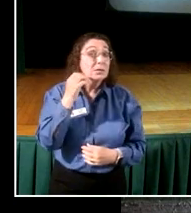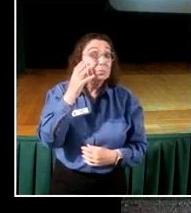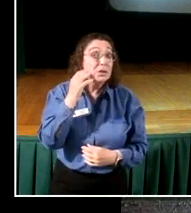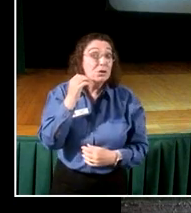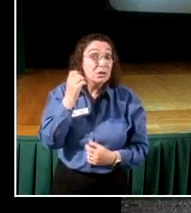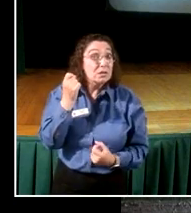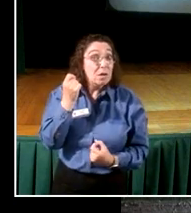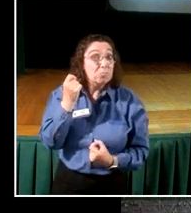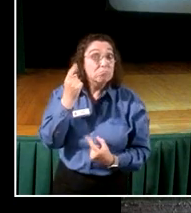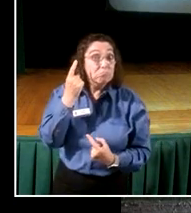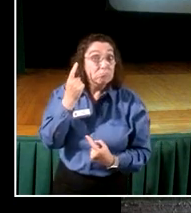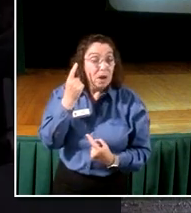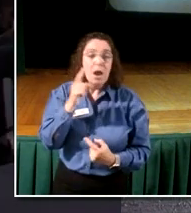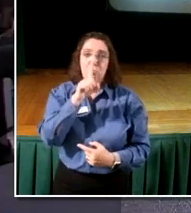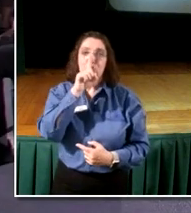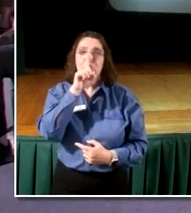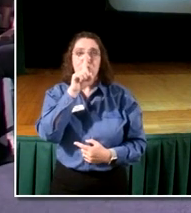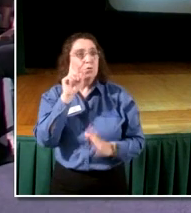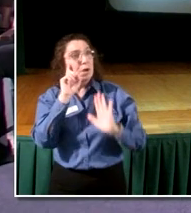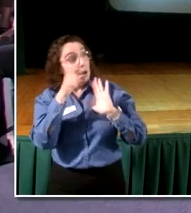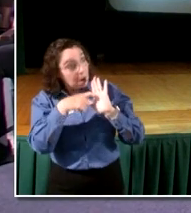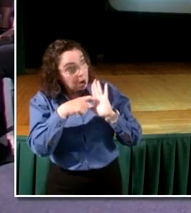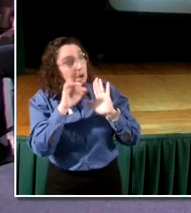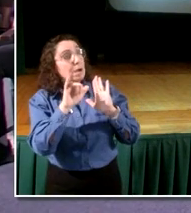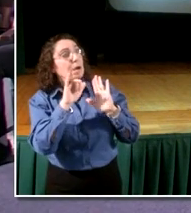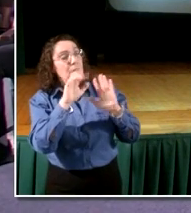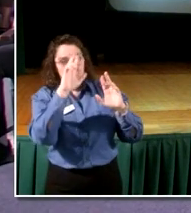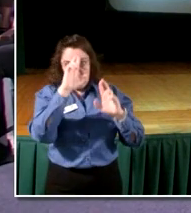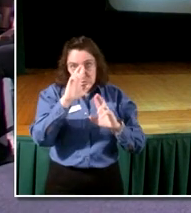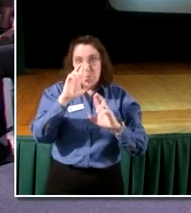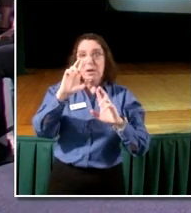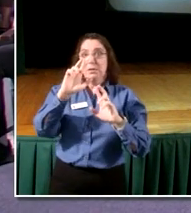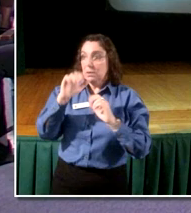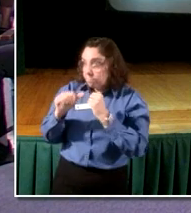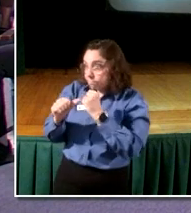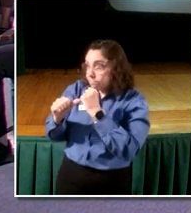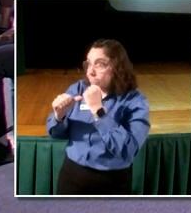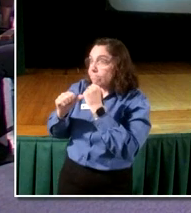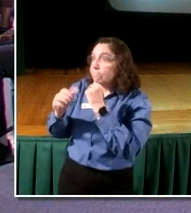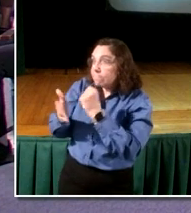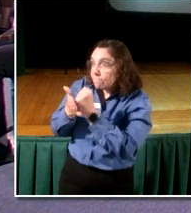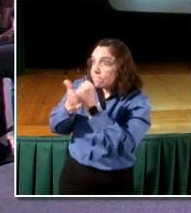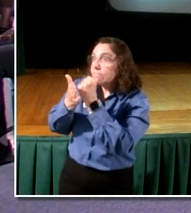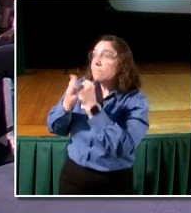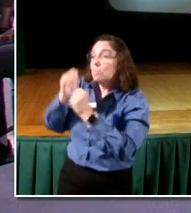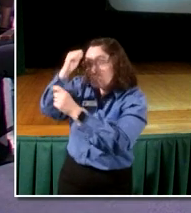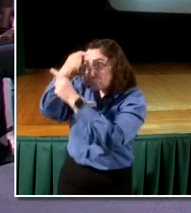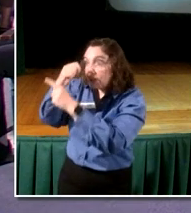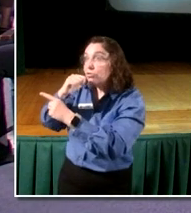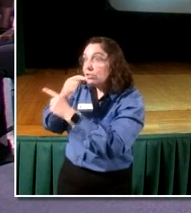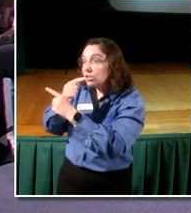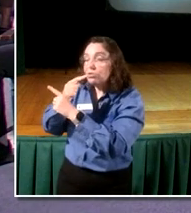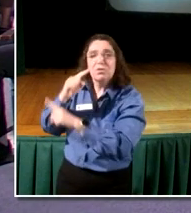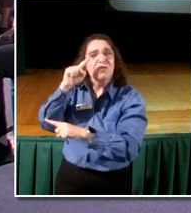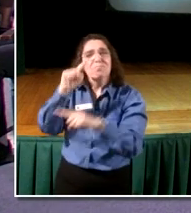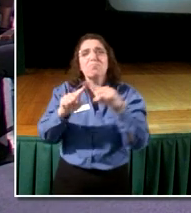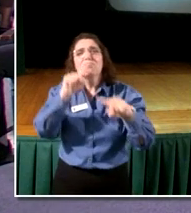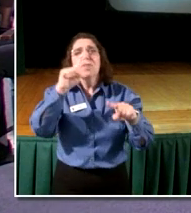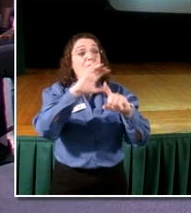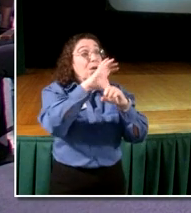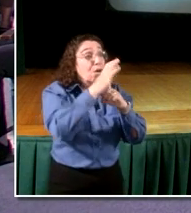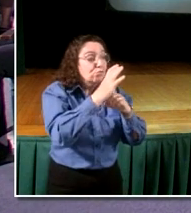truly seeing, respecting, and assisting our sisters and brothers from various cultures,